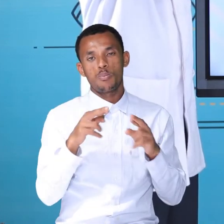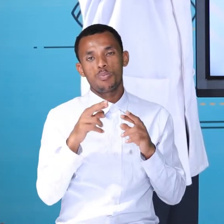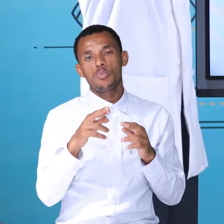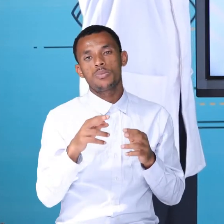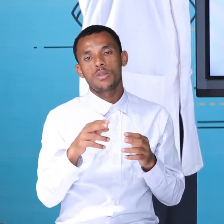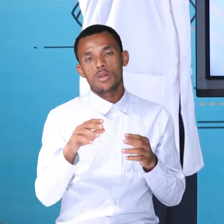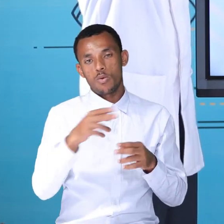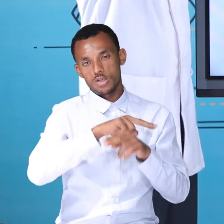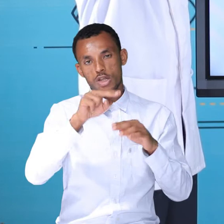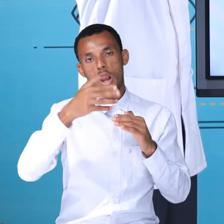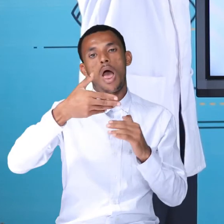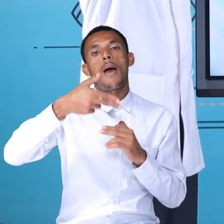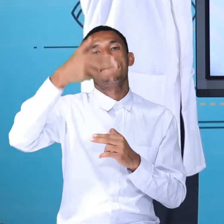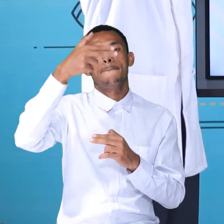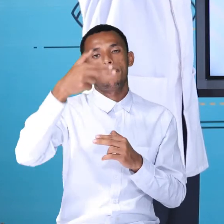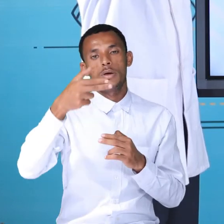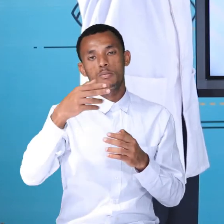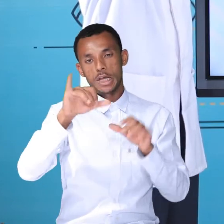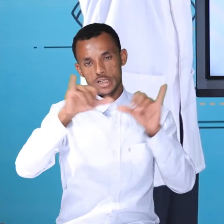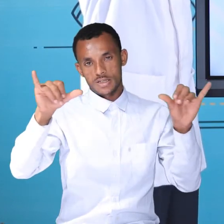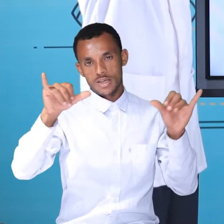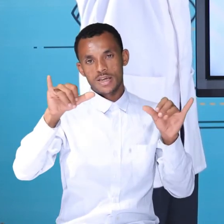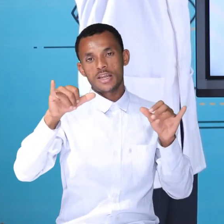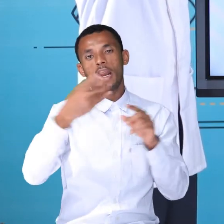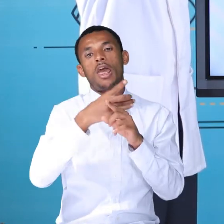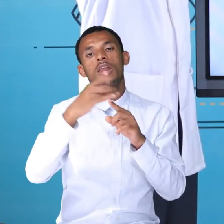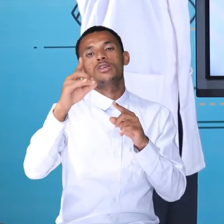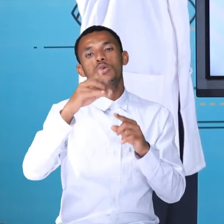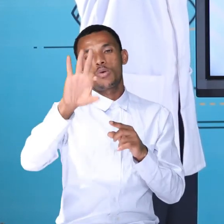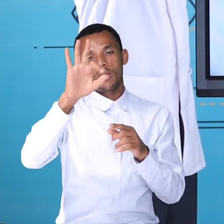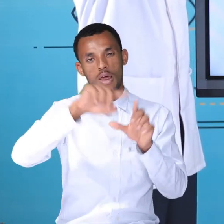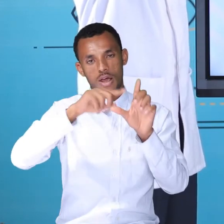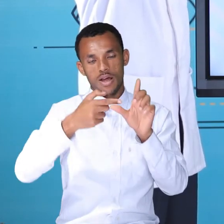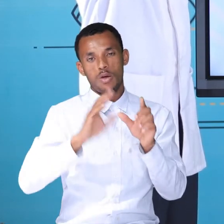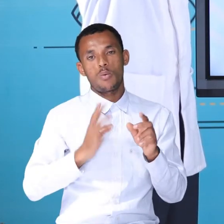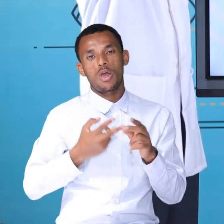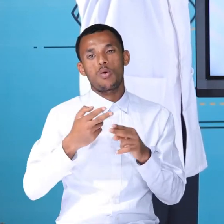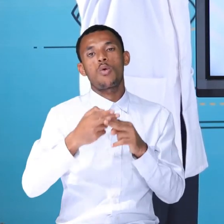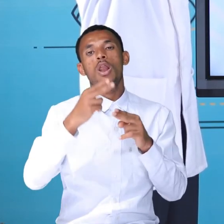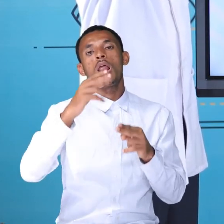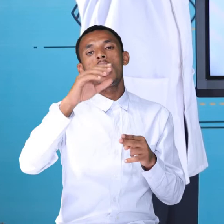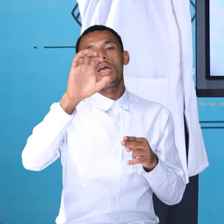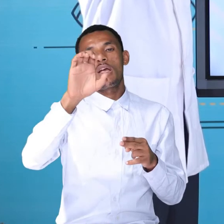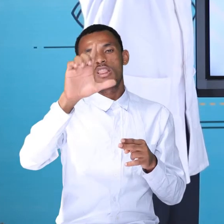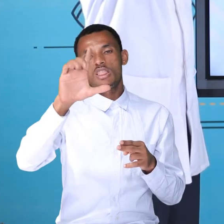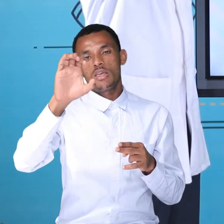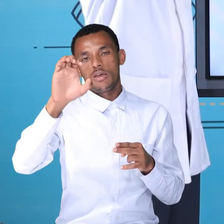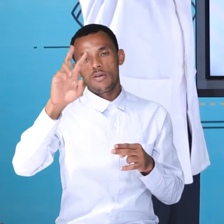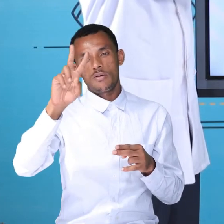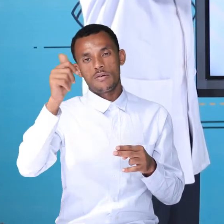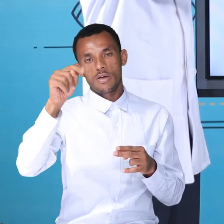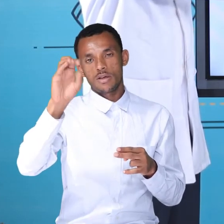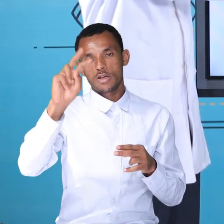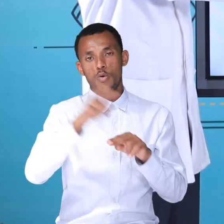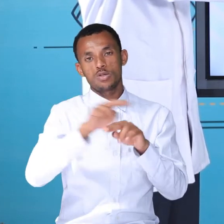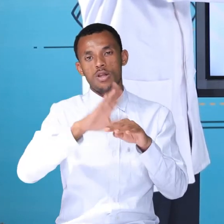the horizontal upward. So when you are measuring up direction, you will have an angle, what you call is that? Angle of elevation. From this horizontal,